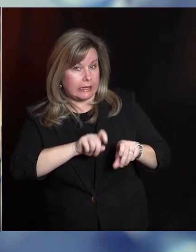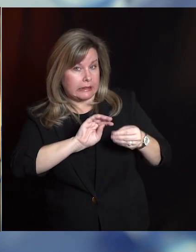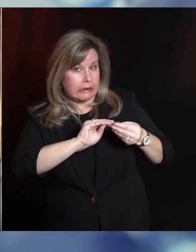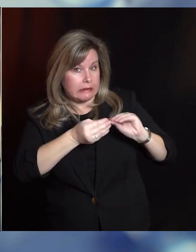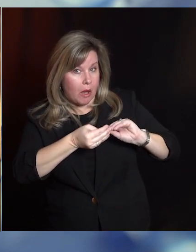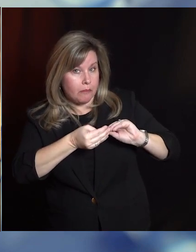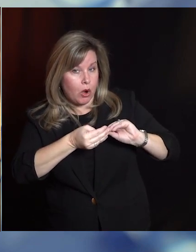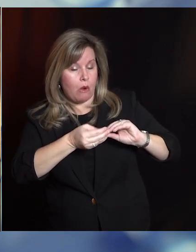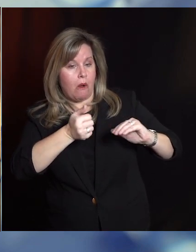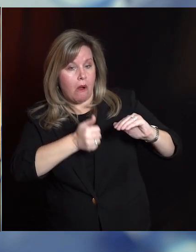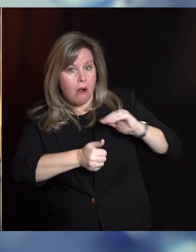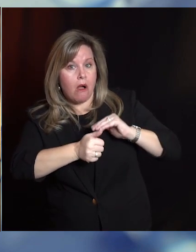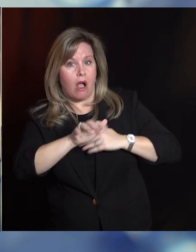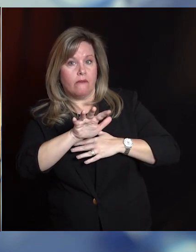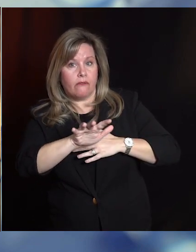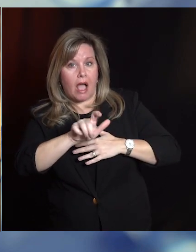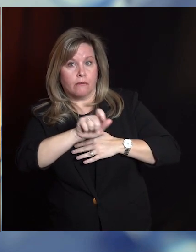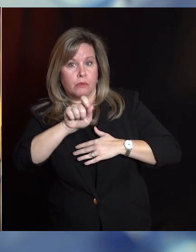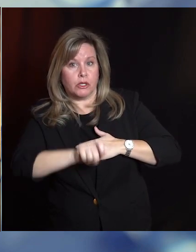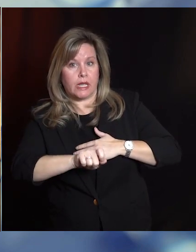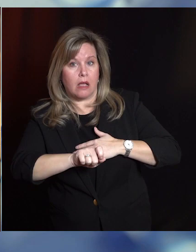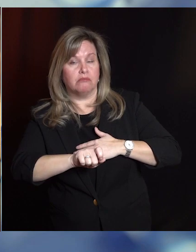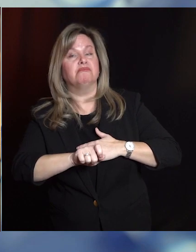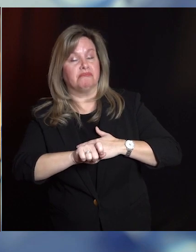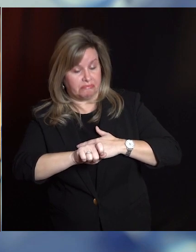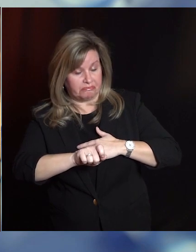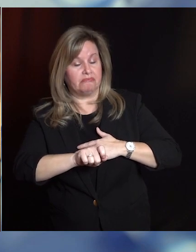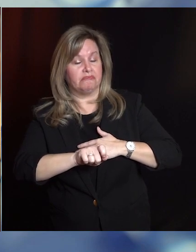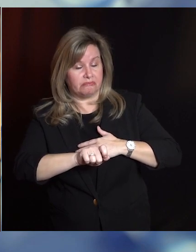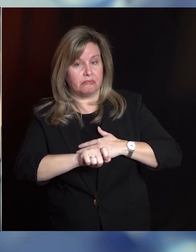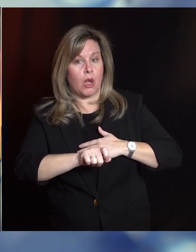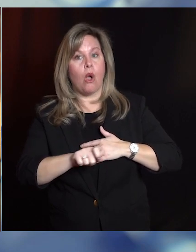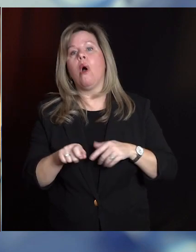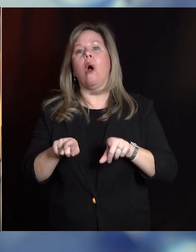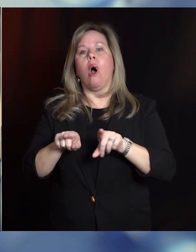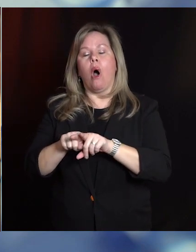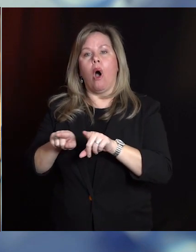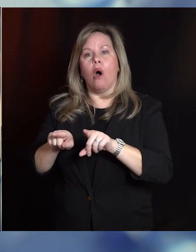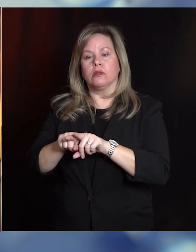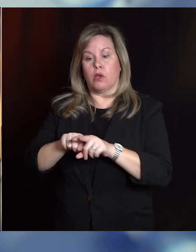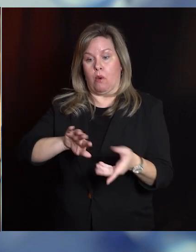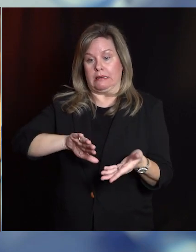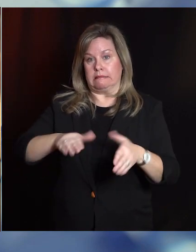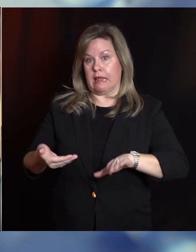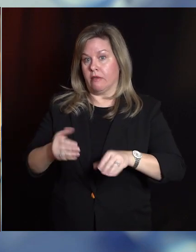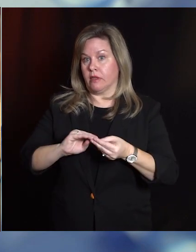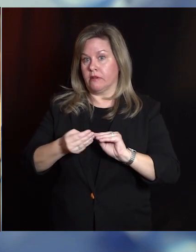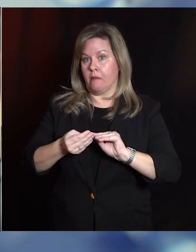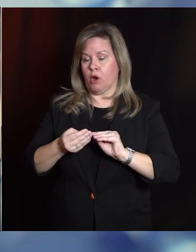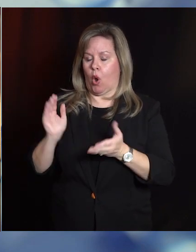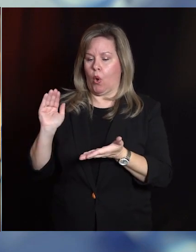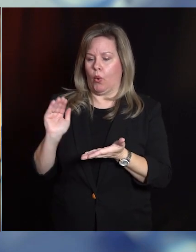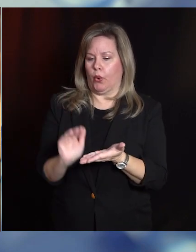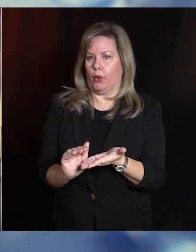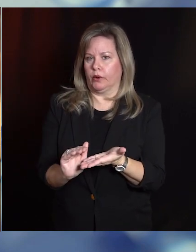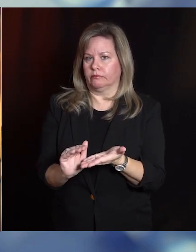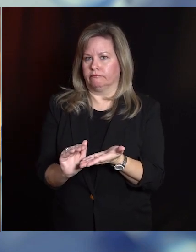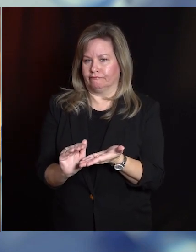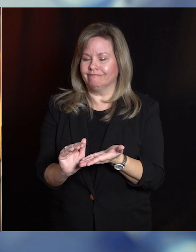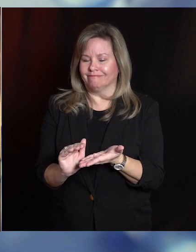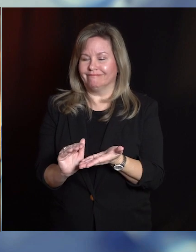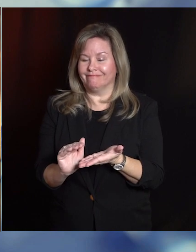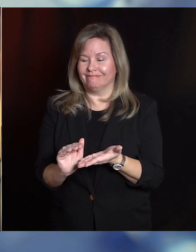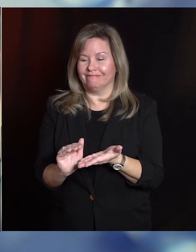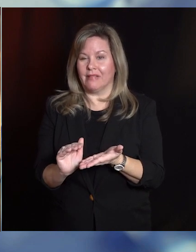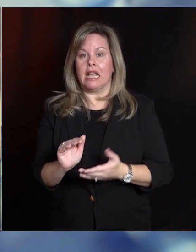also continue to see the rate of death decrease. We're at 628 total deaths here in Kent County, but now